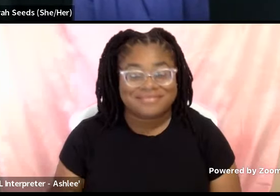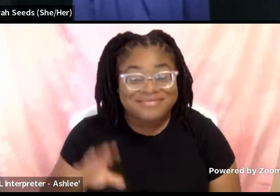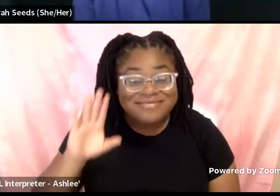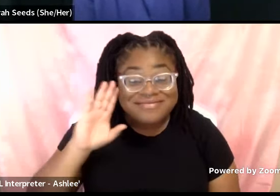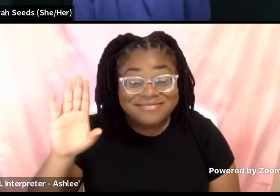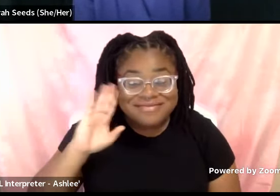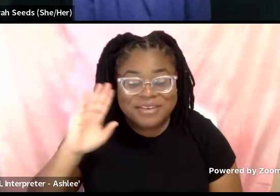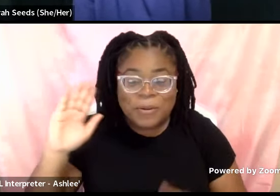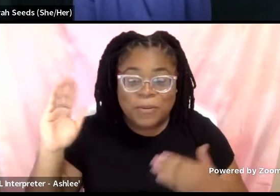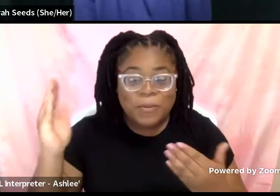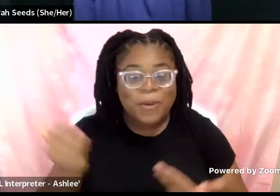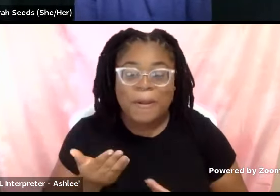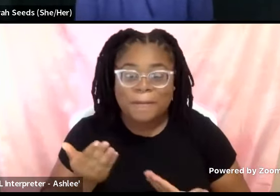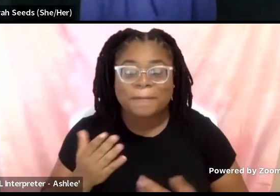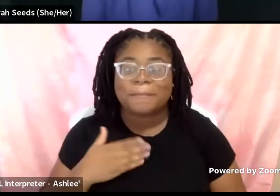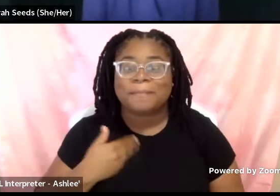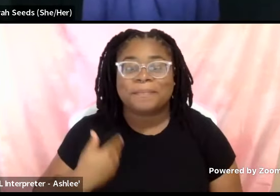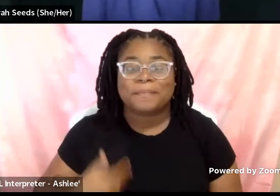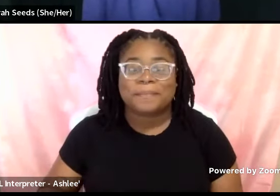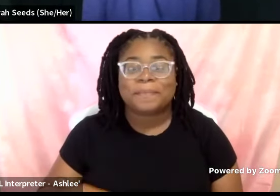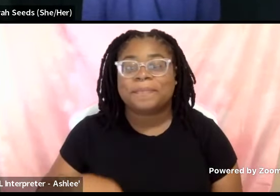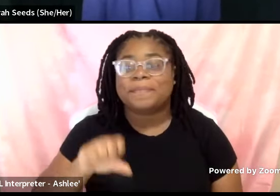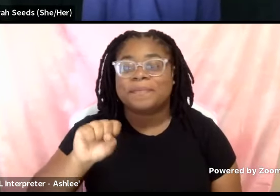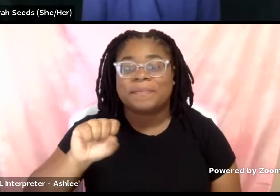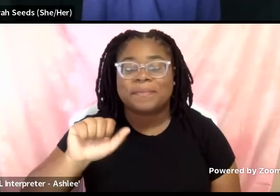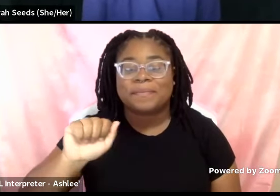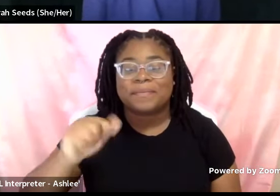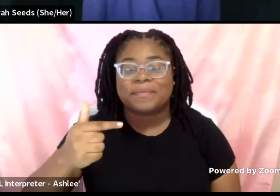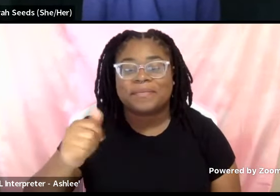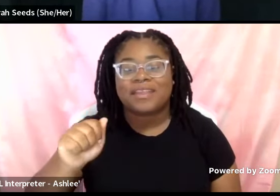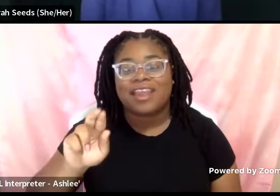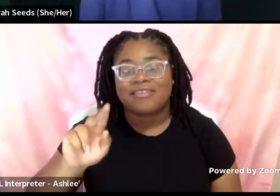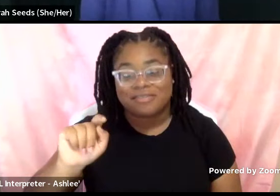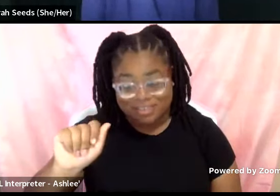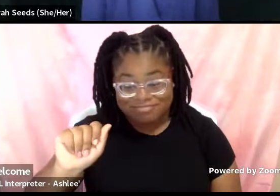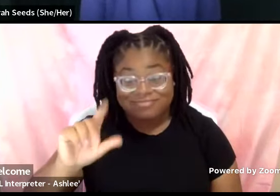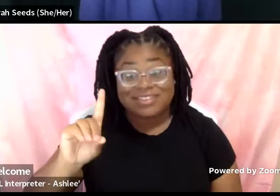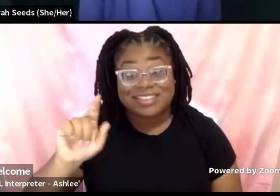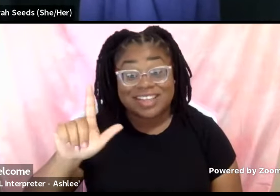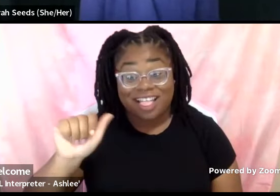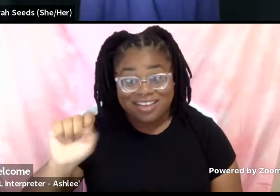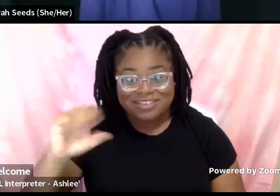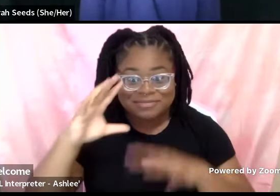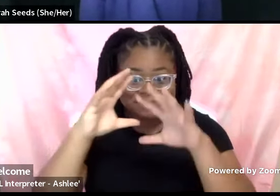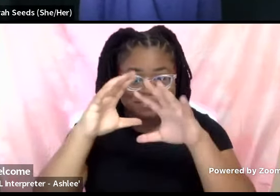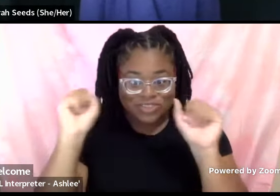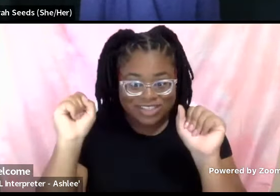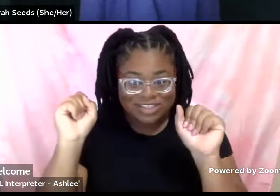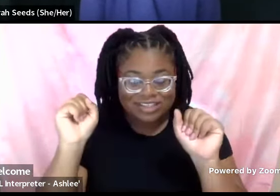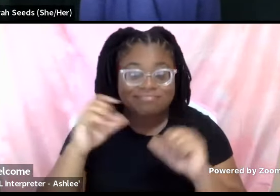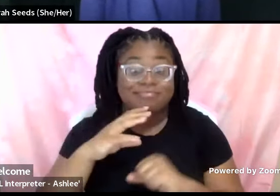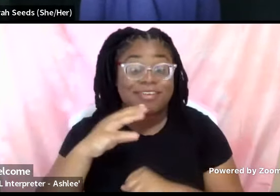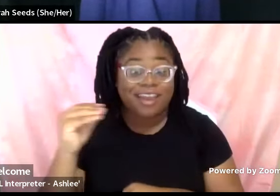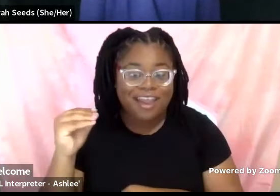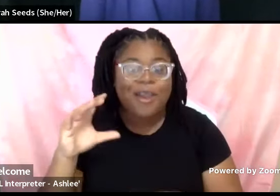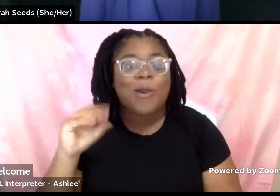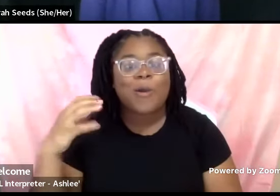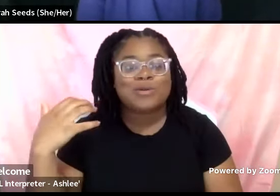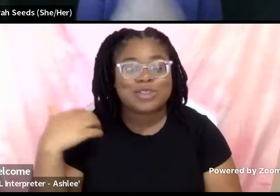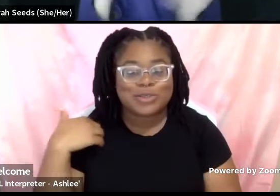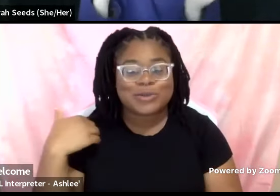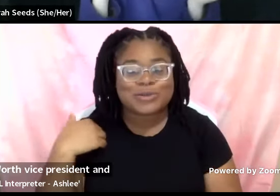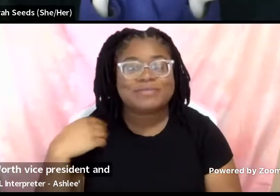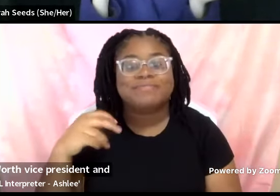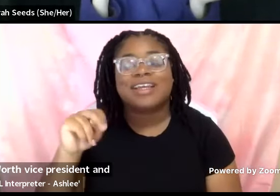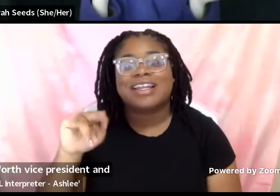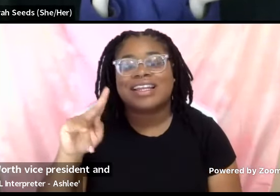Hi and welcome. I am SAG-AFTRA Dallas-Fort Worth Vice President and Next Gen Performers Co-Chair, Nikki Dixon. Thank you